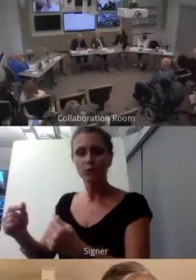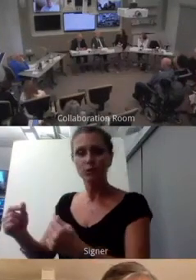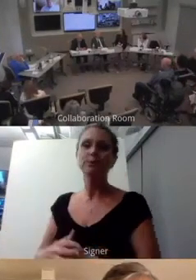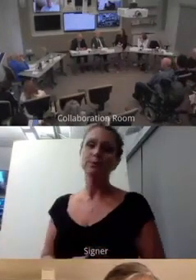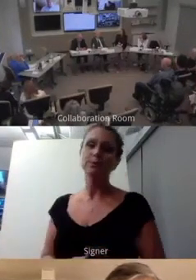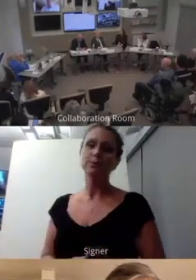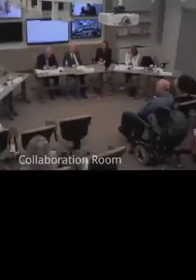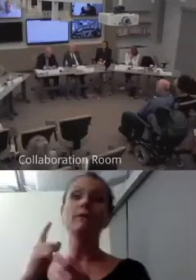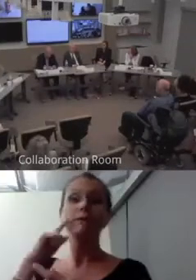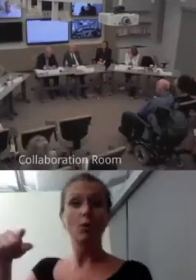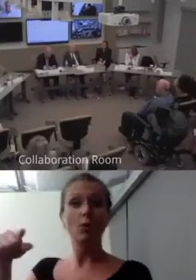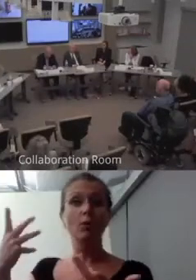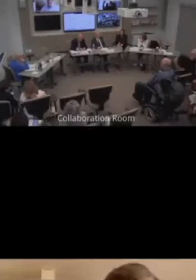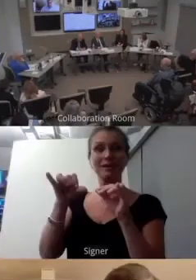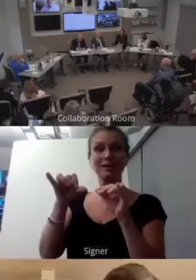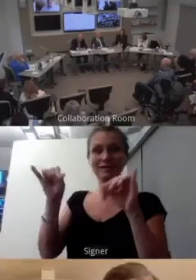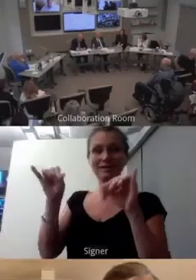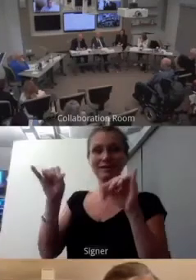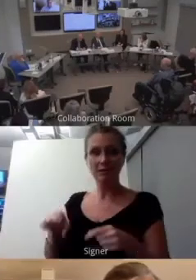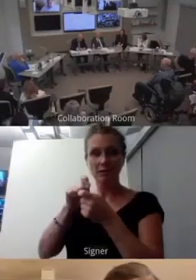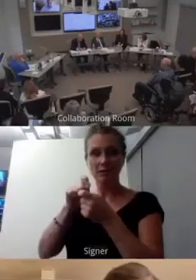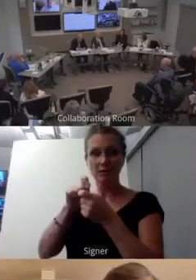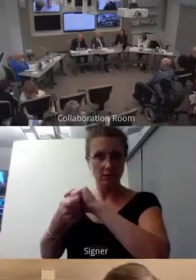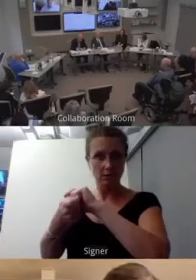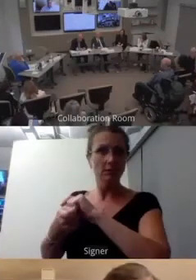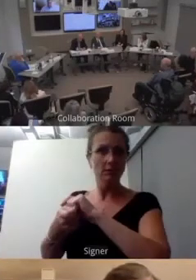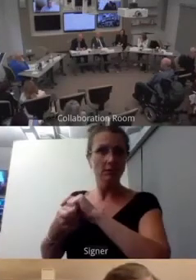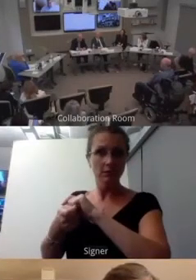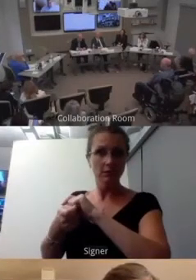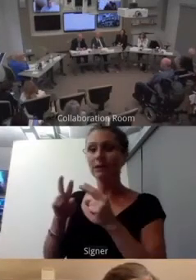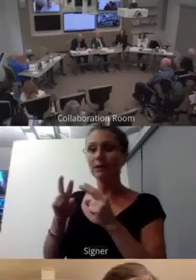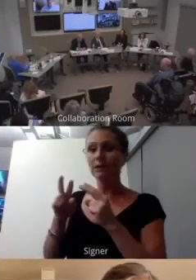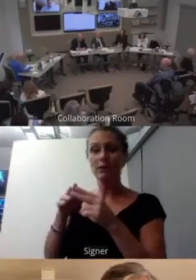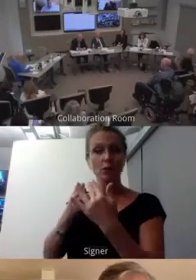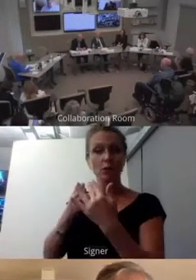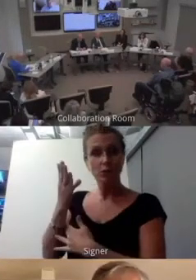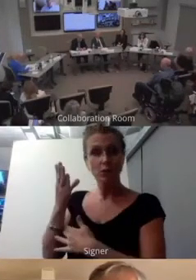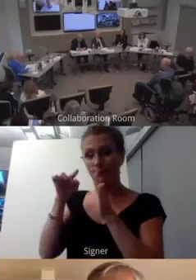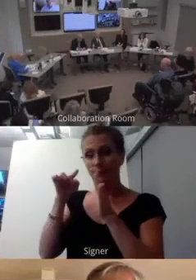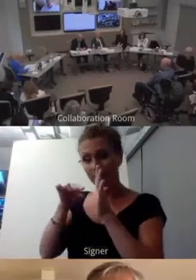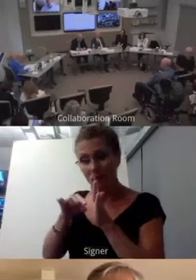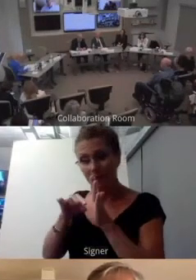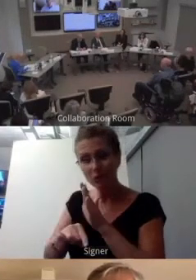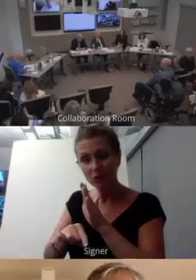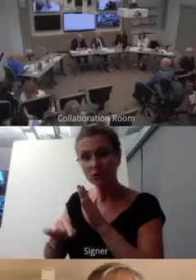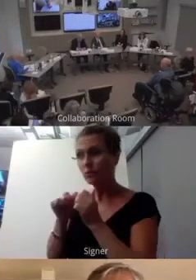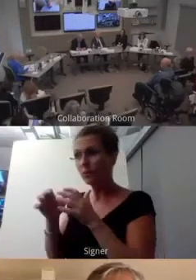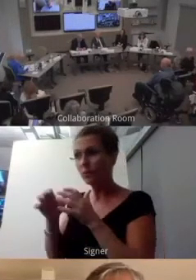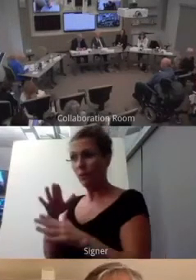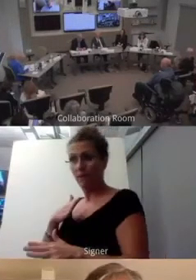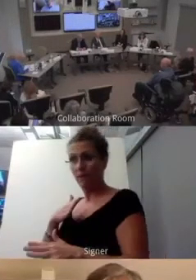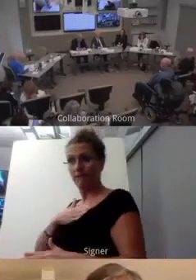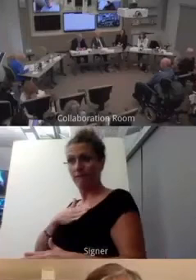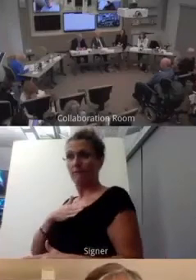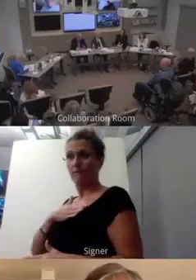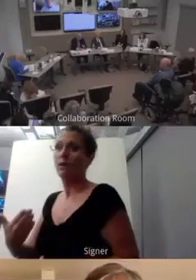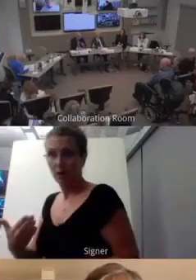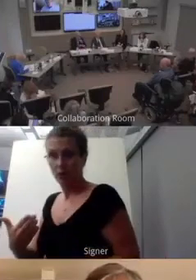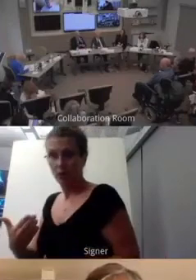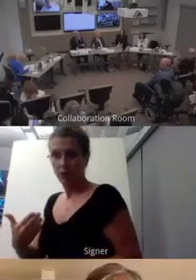through either investigations and voluntary compliance agreements or through lawsuits and